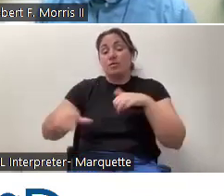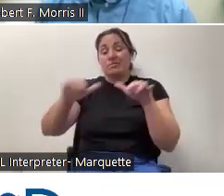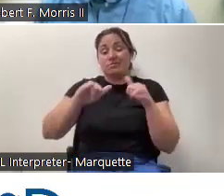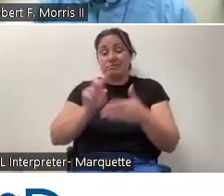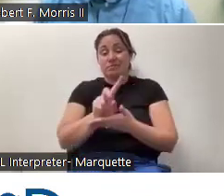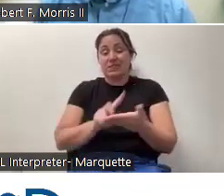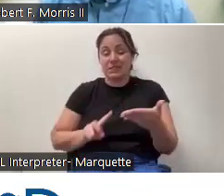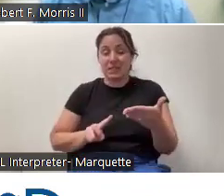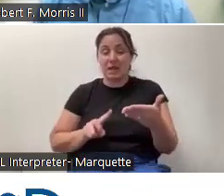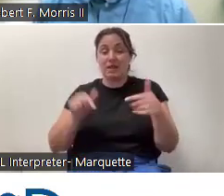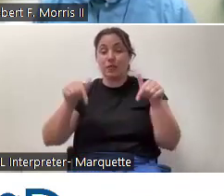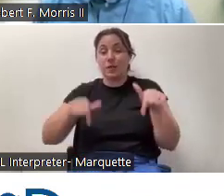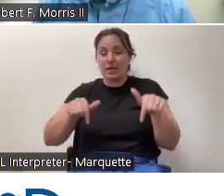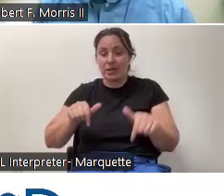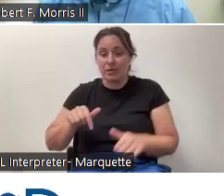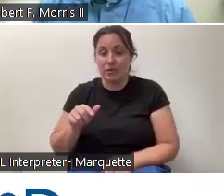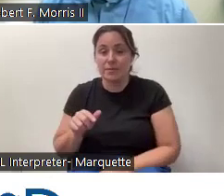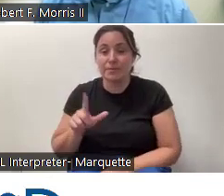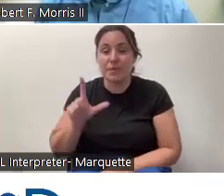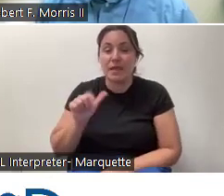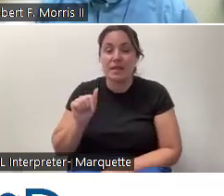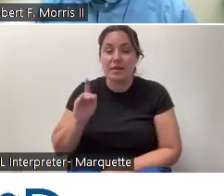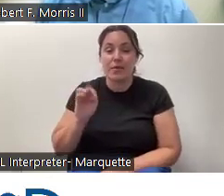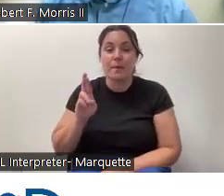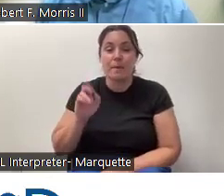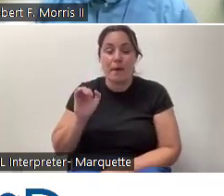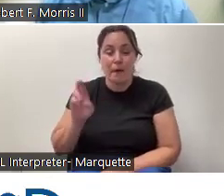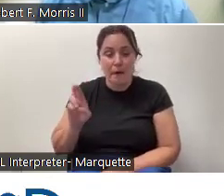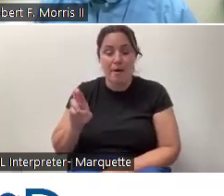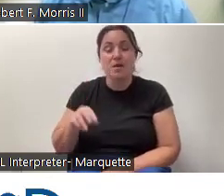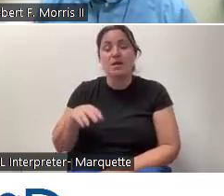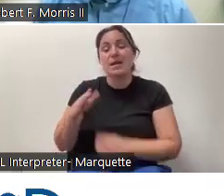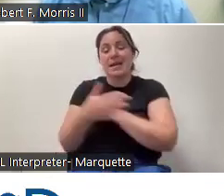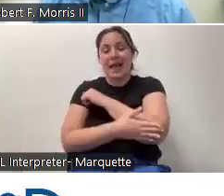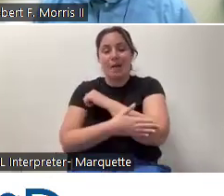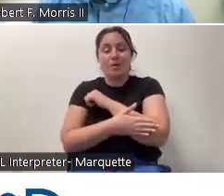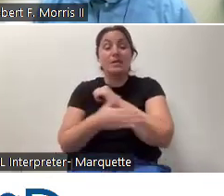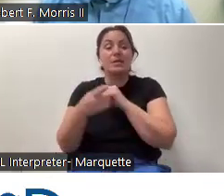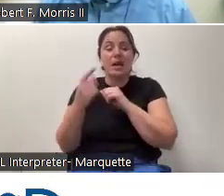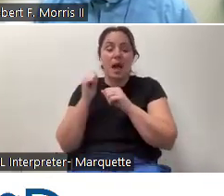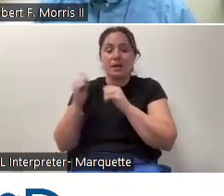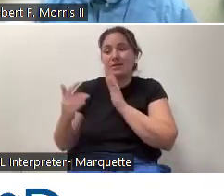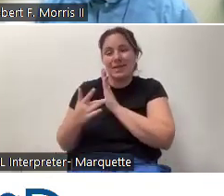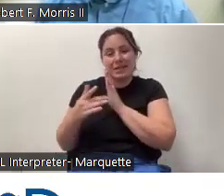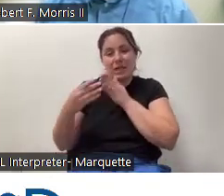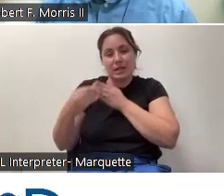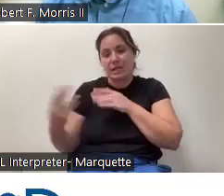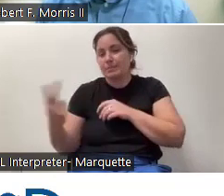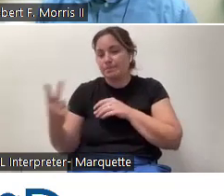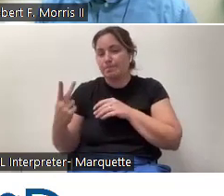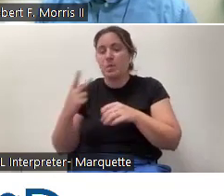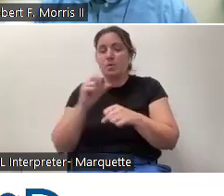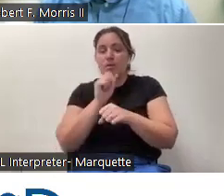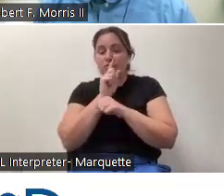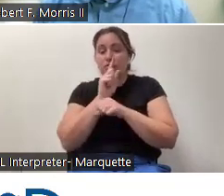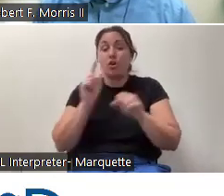in Larimer County, I've been working with our technical lead to create presentations on making our job forms. So